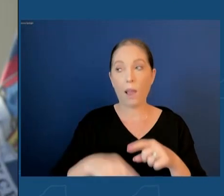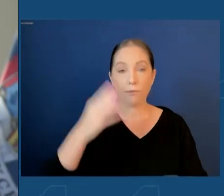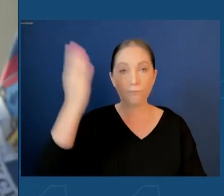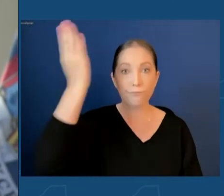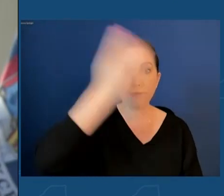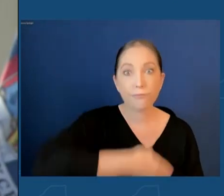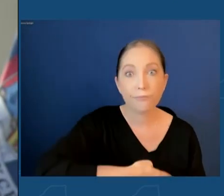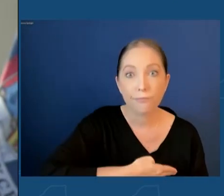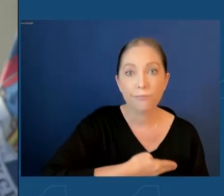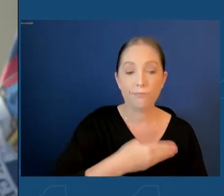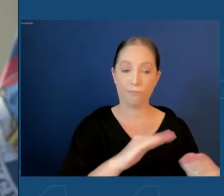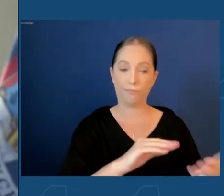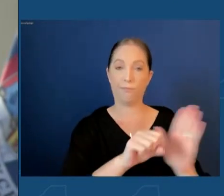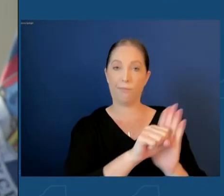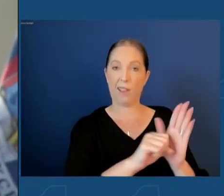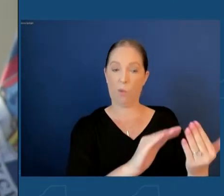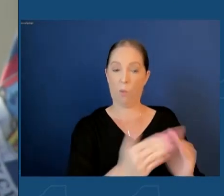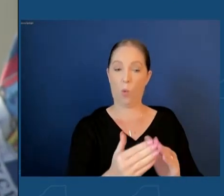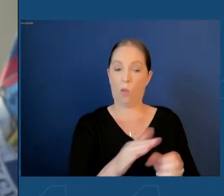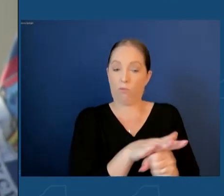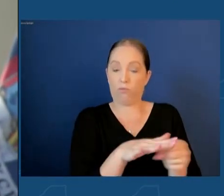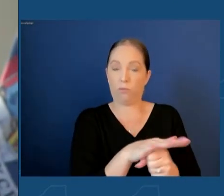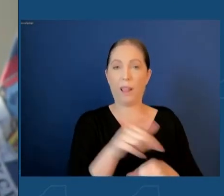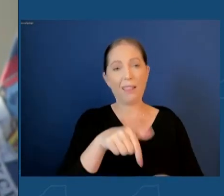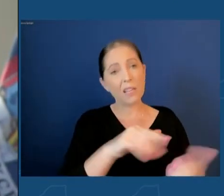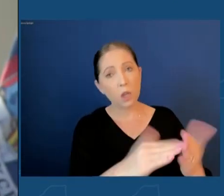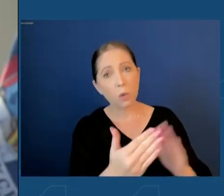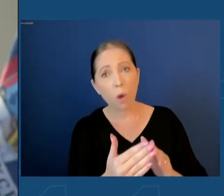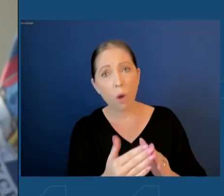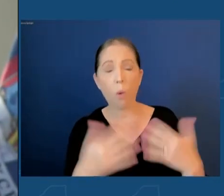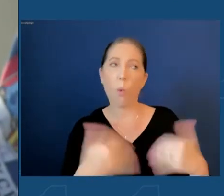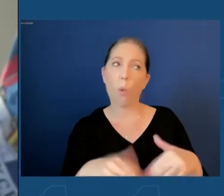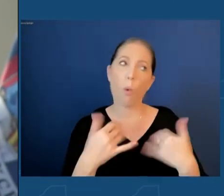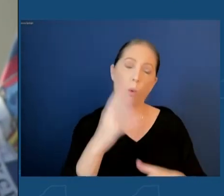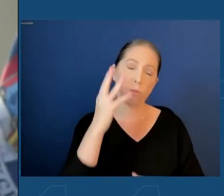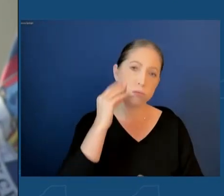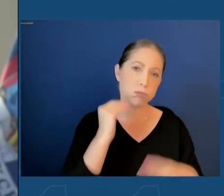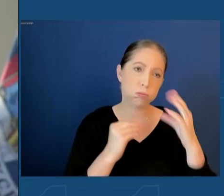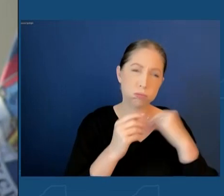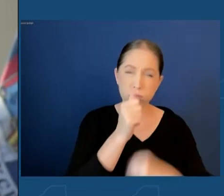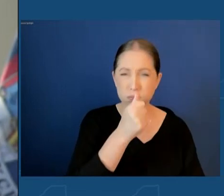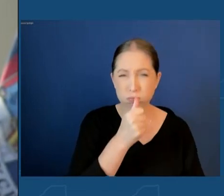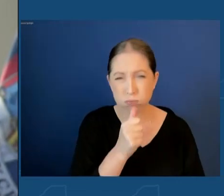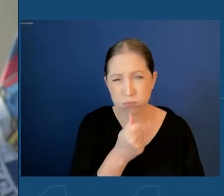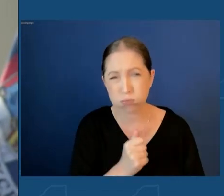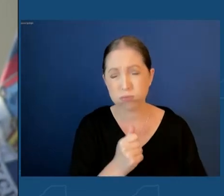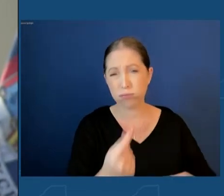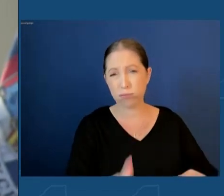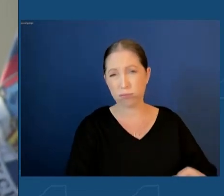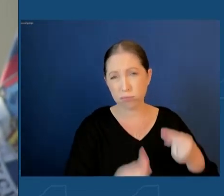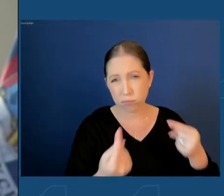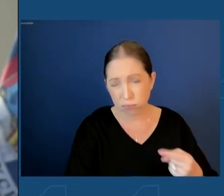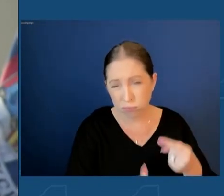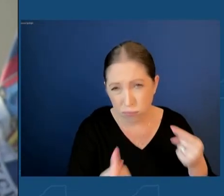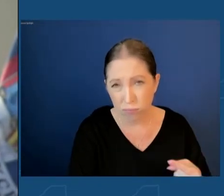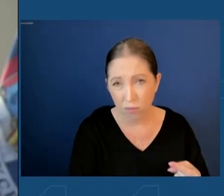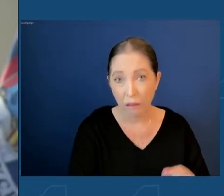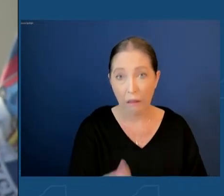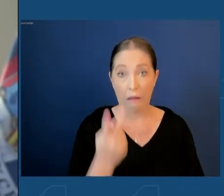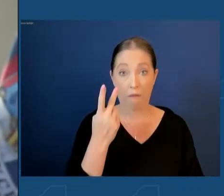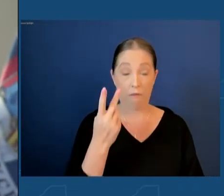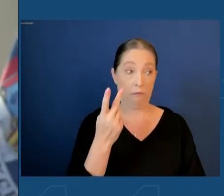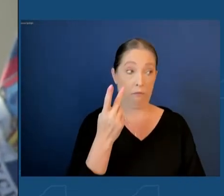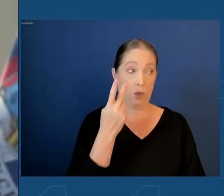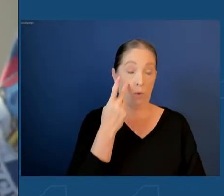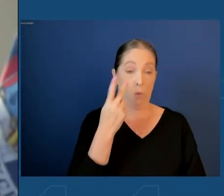We can never forget that these are communities that have been through tough times. They have struggled. They have seen more people leave in the past